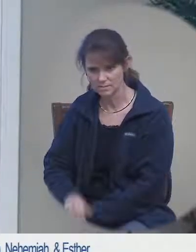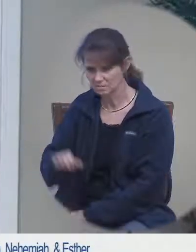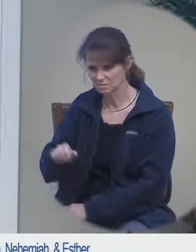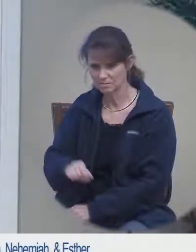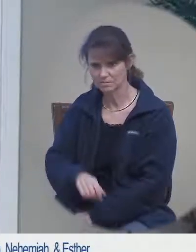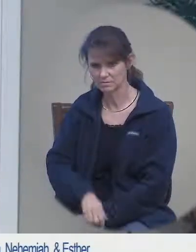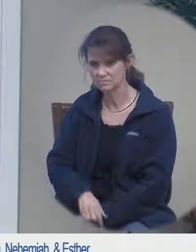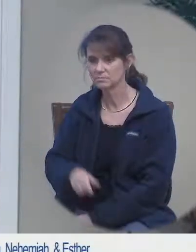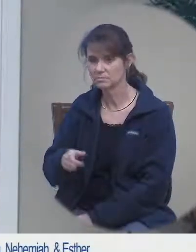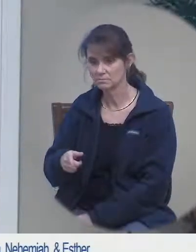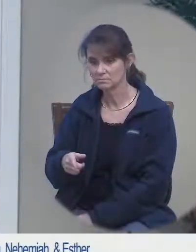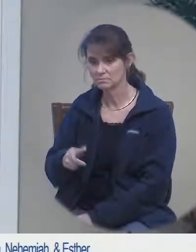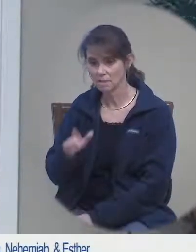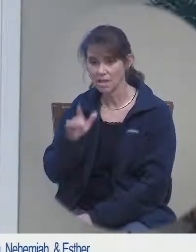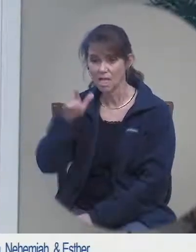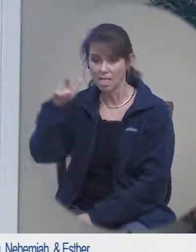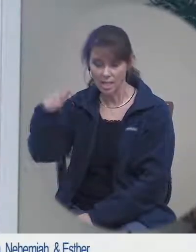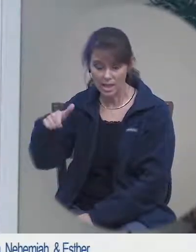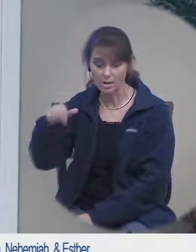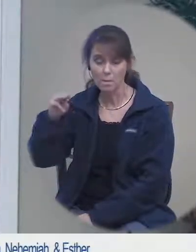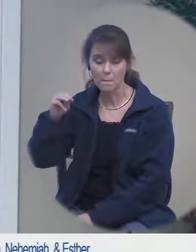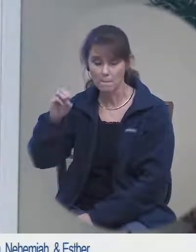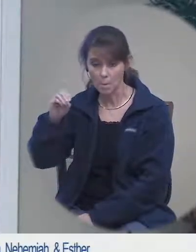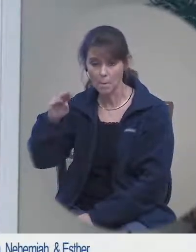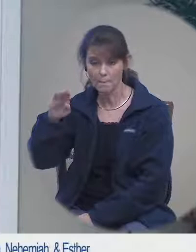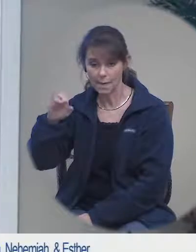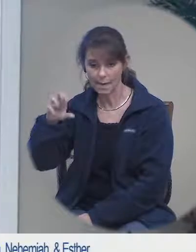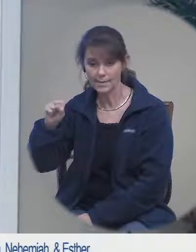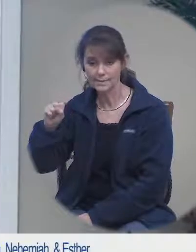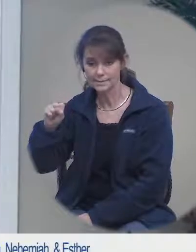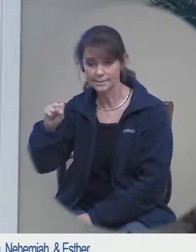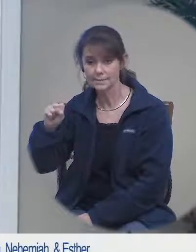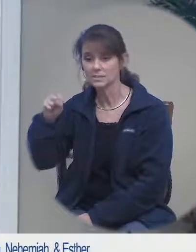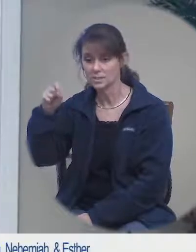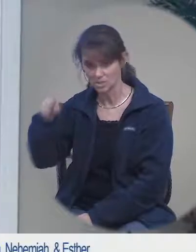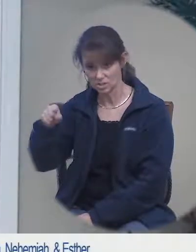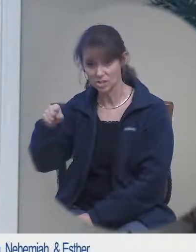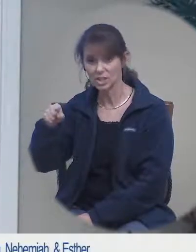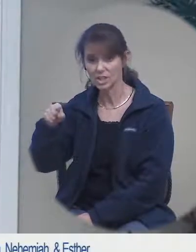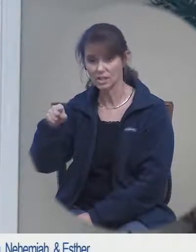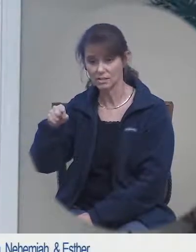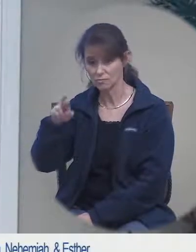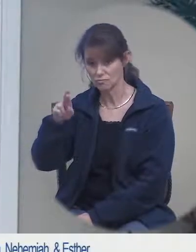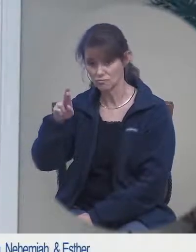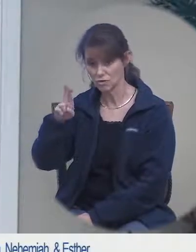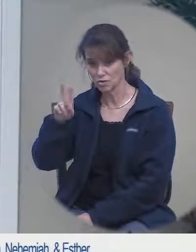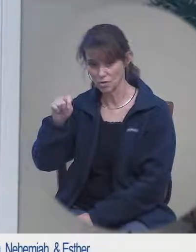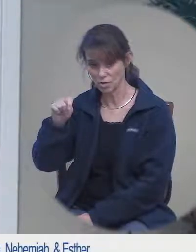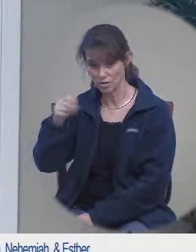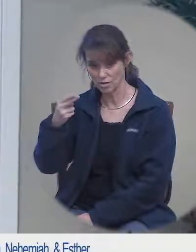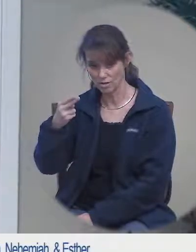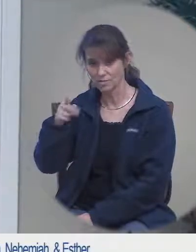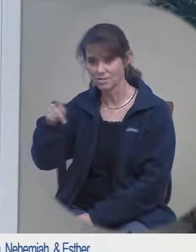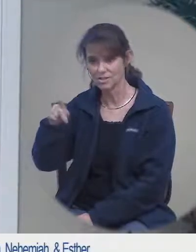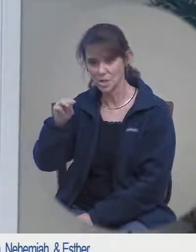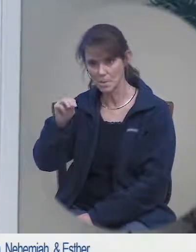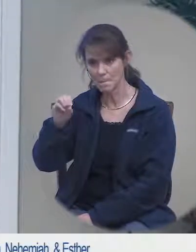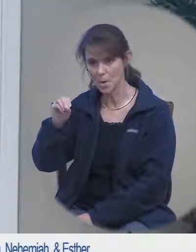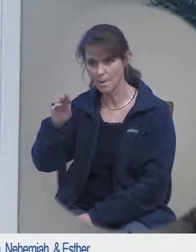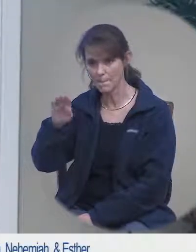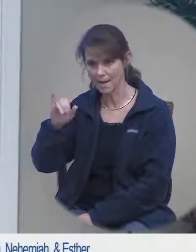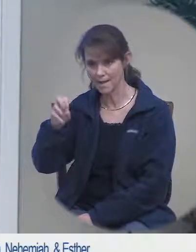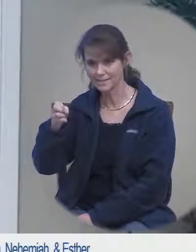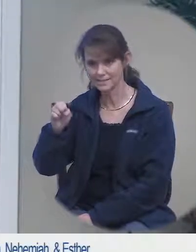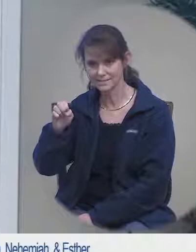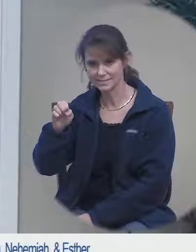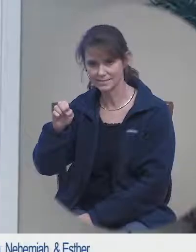who did enter the kingdom, like Ruth. If you read Ruth, she was a Moabite, but she had converted and became a Jew. It was primarily